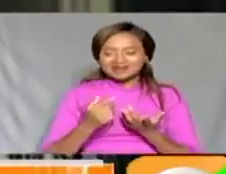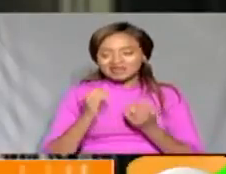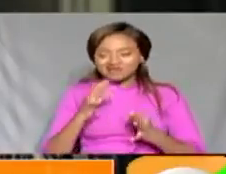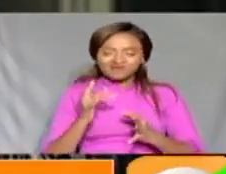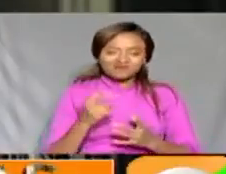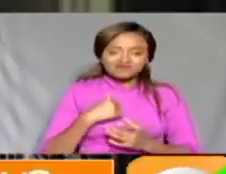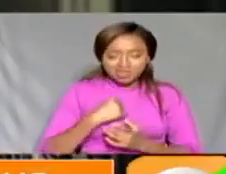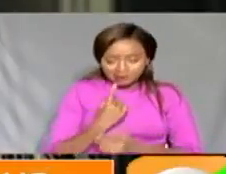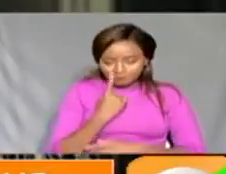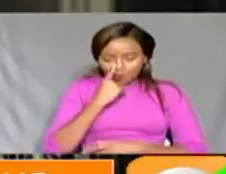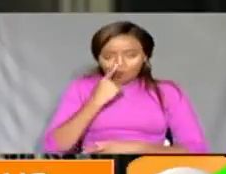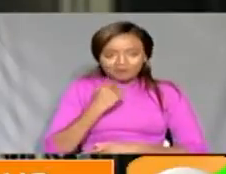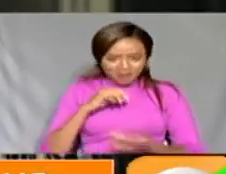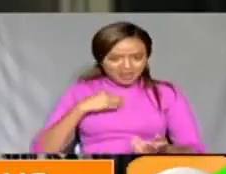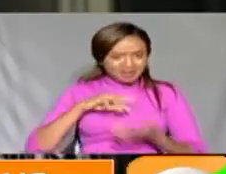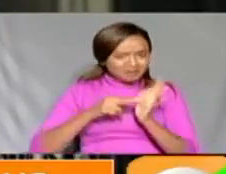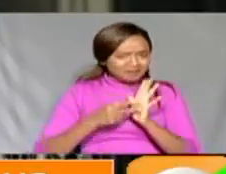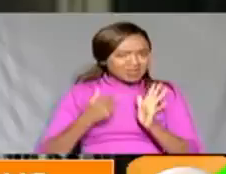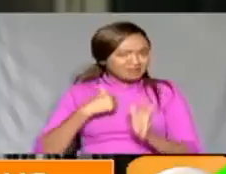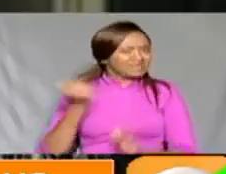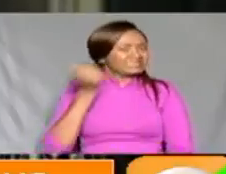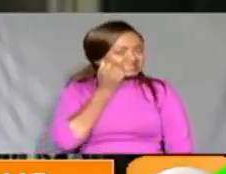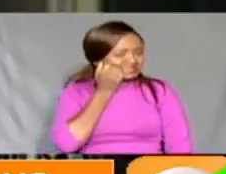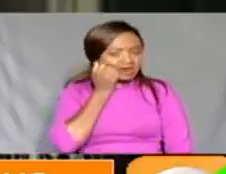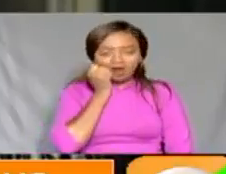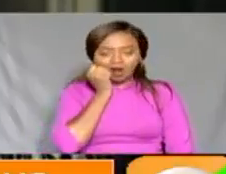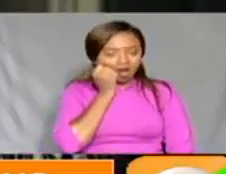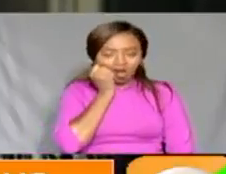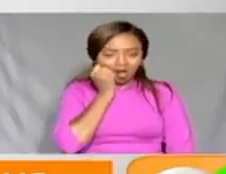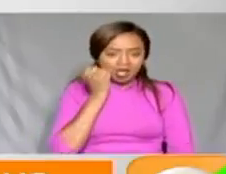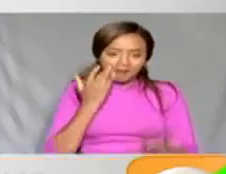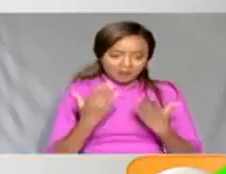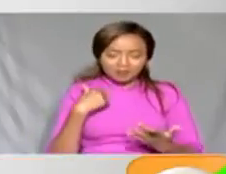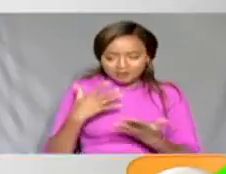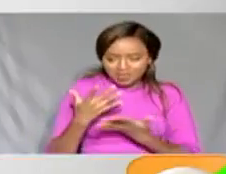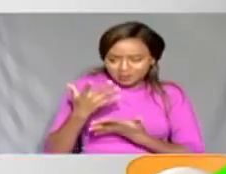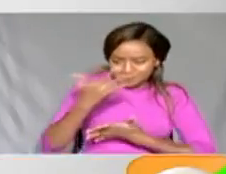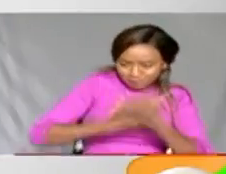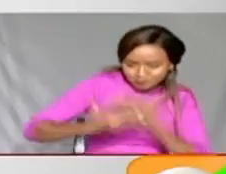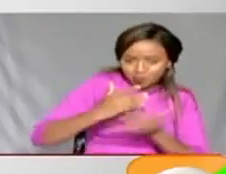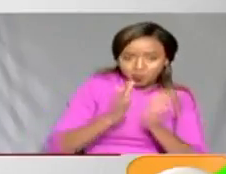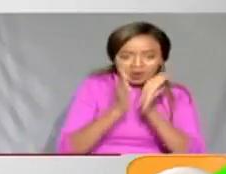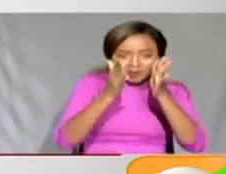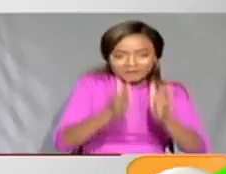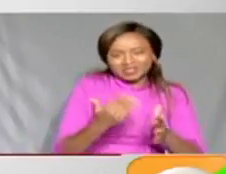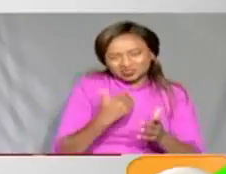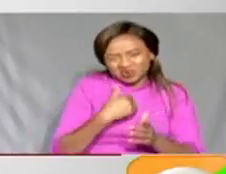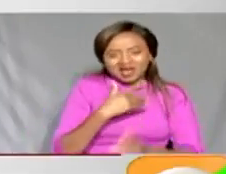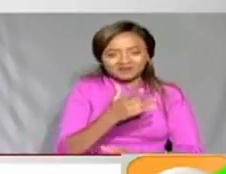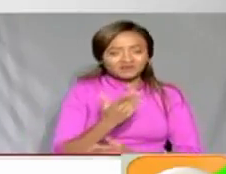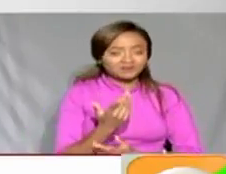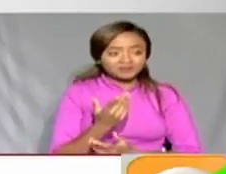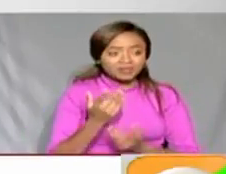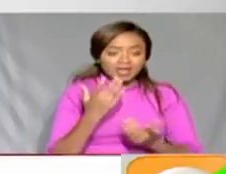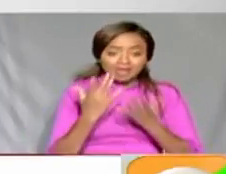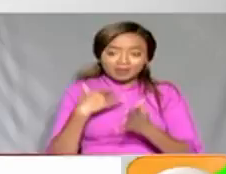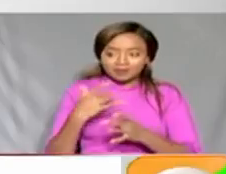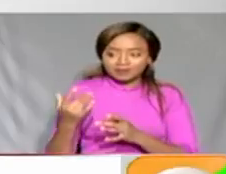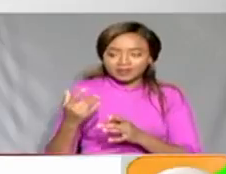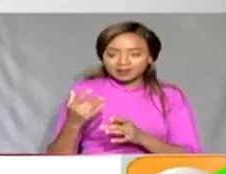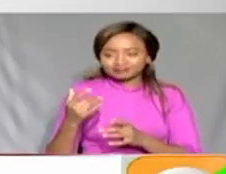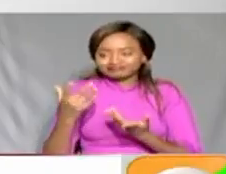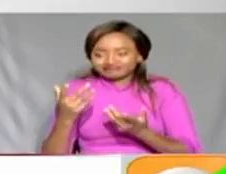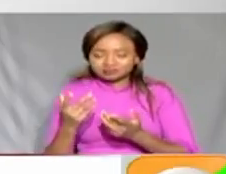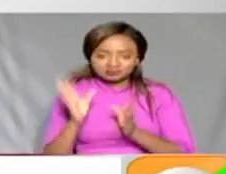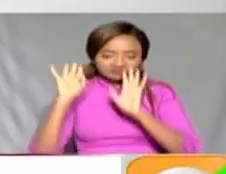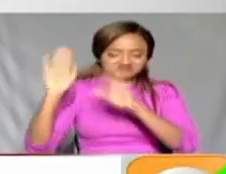We're just saying in the event that you came into contact with someone who has it, then I come home to my family and my friends